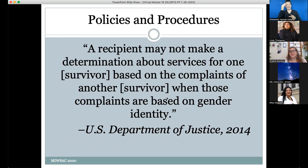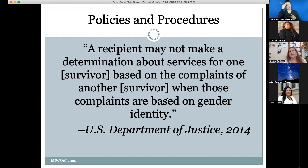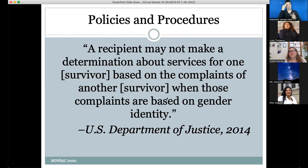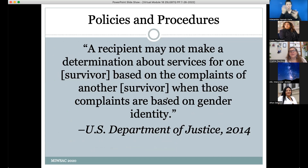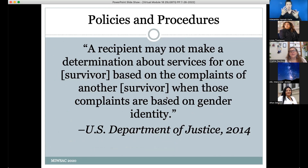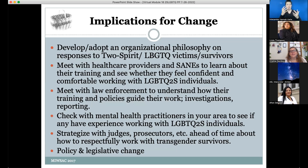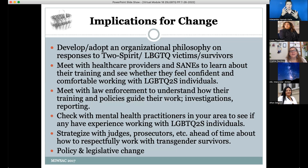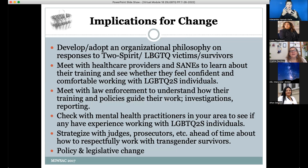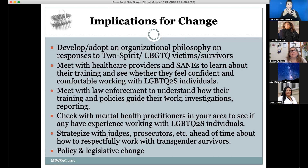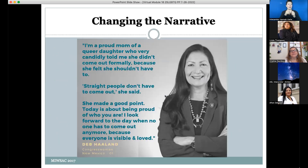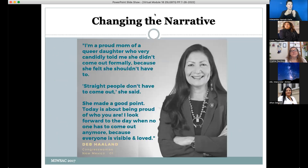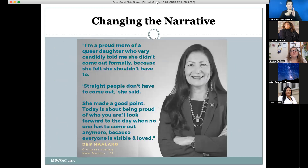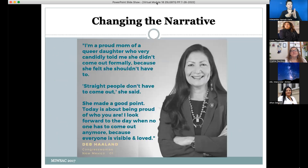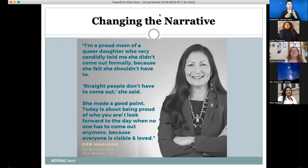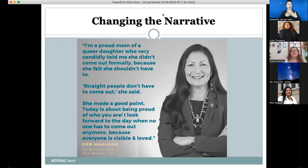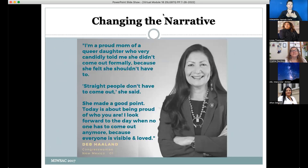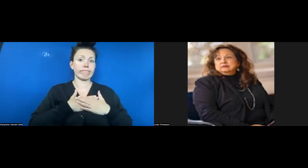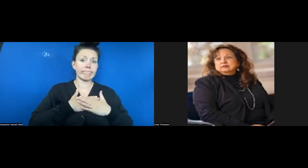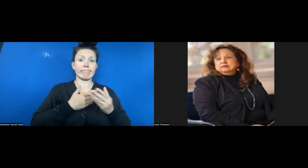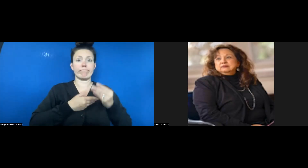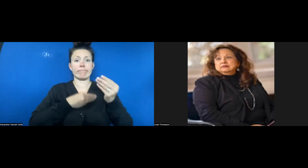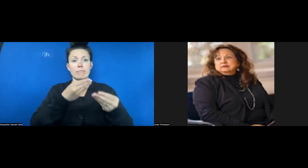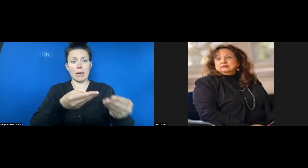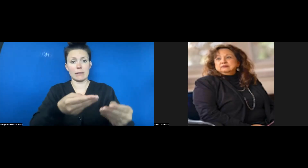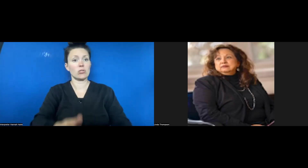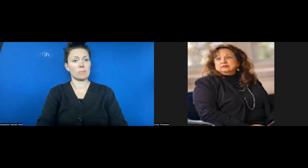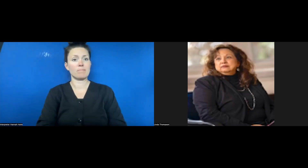Definitely. Okay, yeah, I think we covered the rest now.